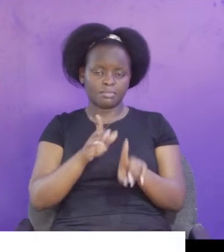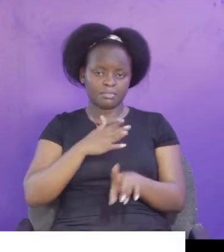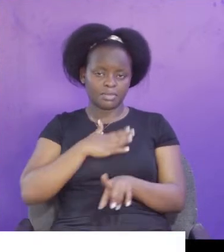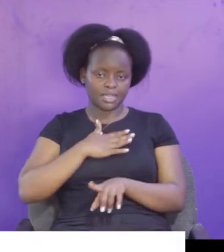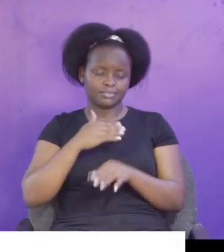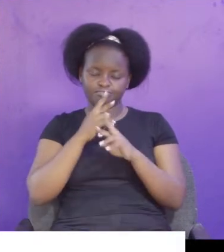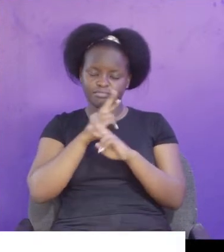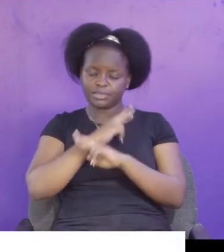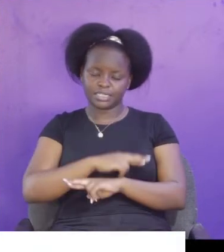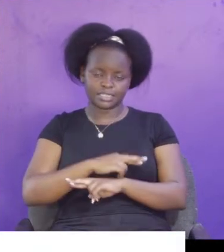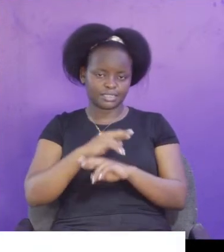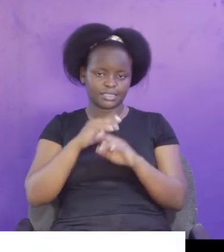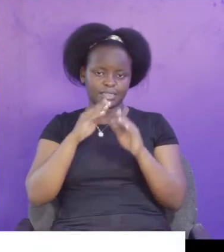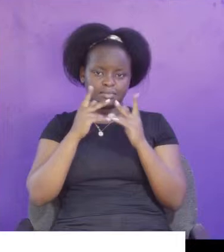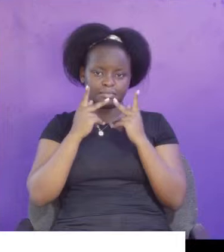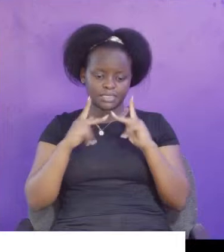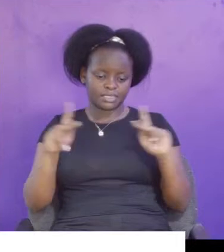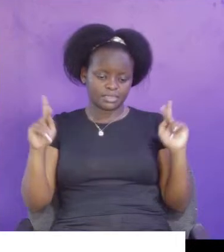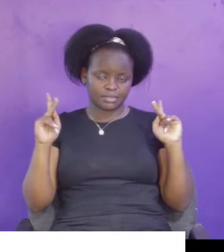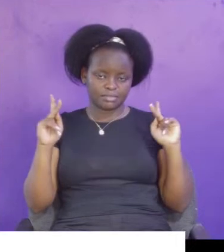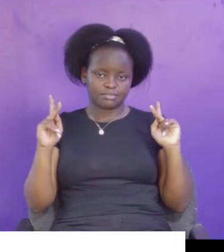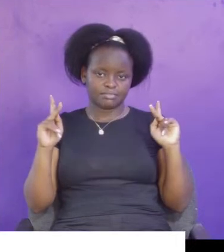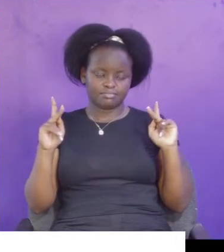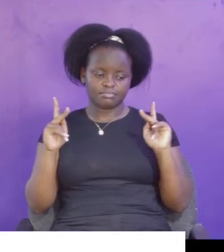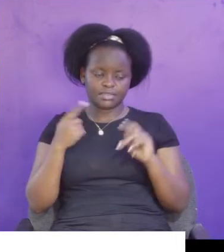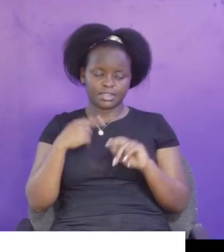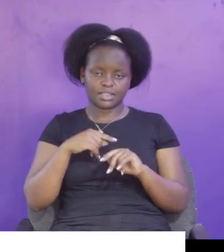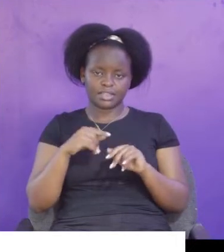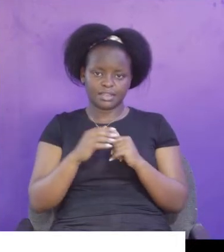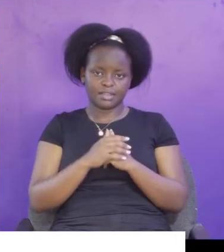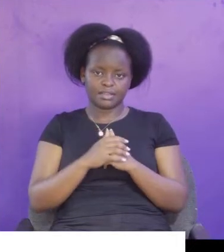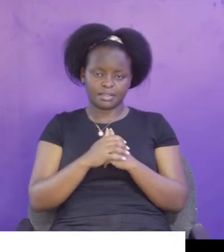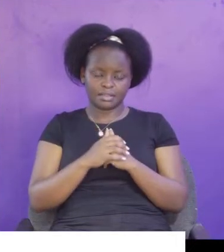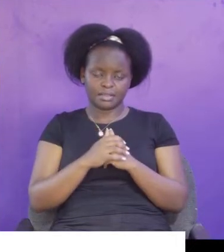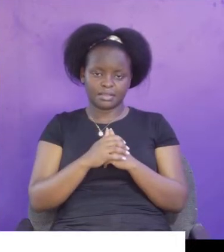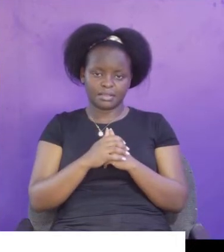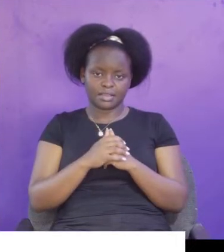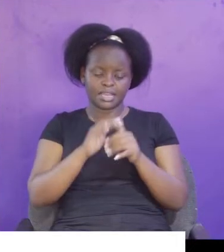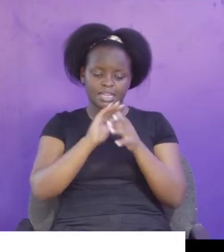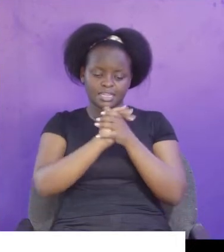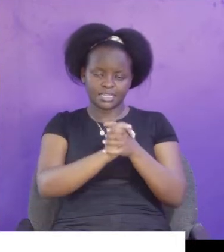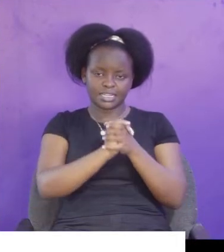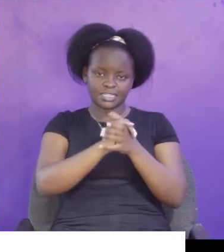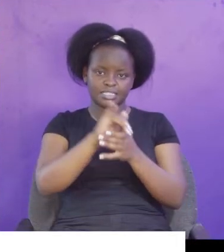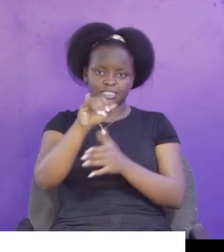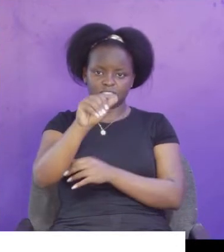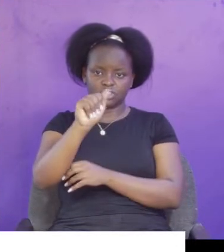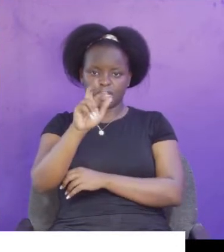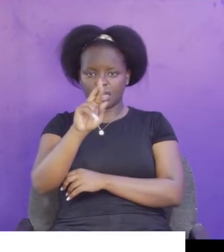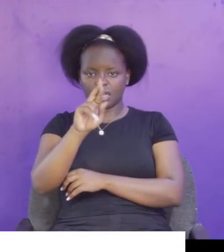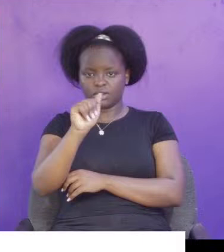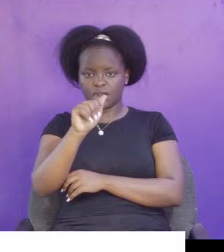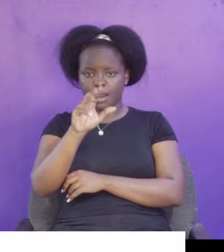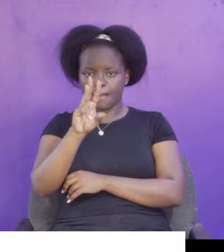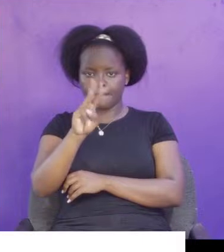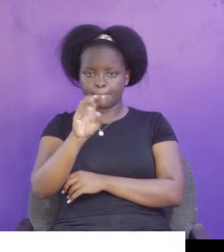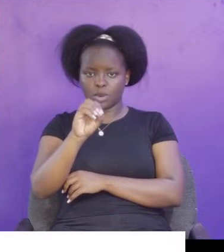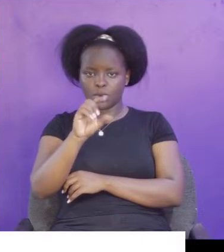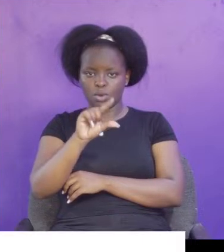in peace. Greet for us, my dad, Jaramogi Oginga Odinga. Greet for us, our